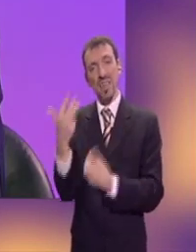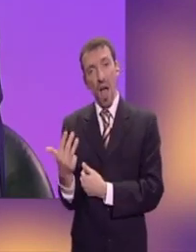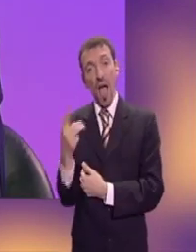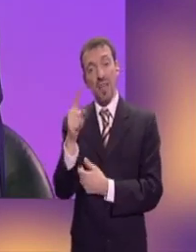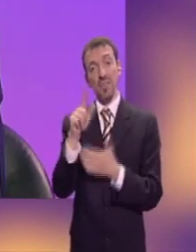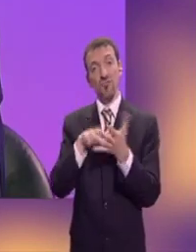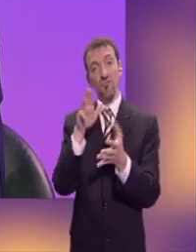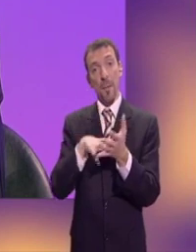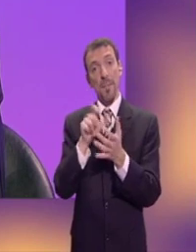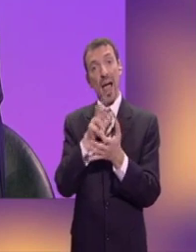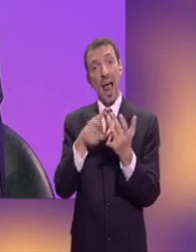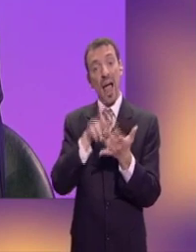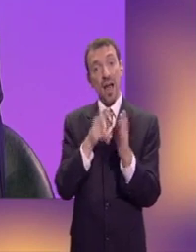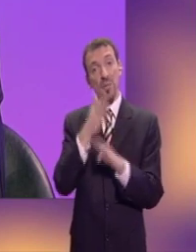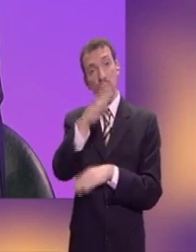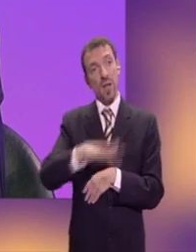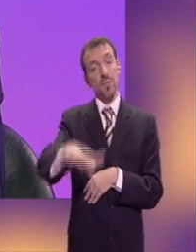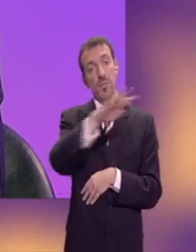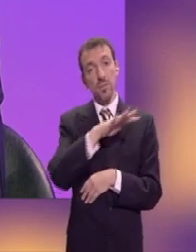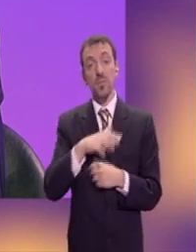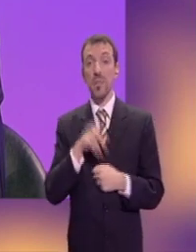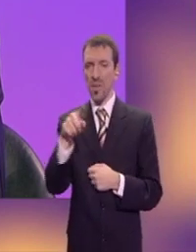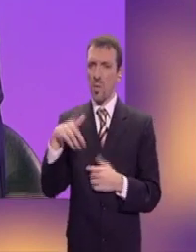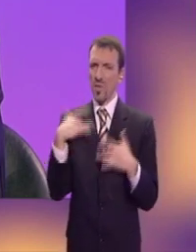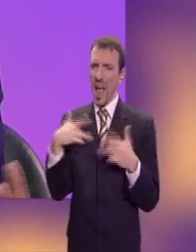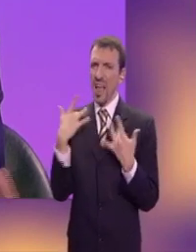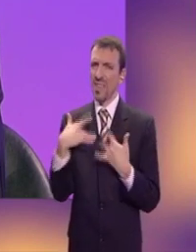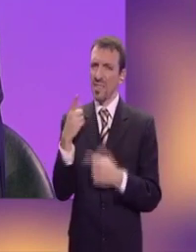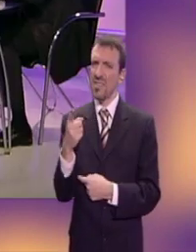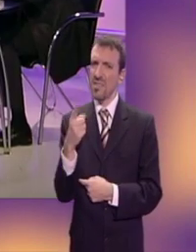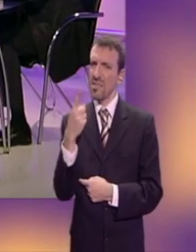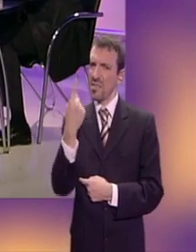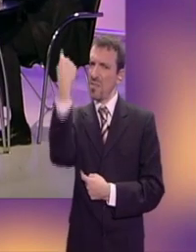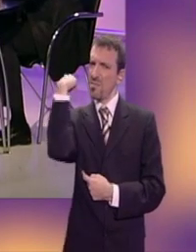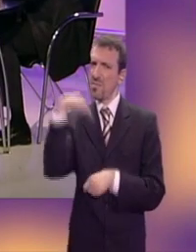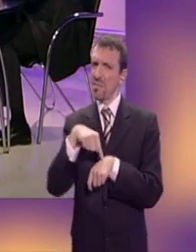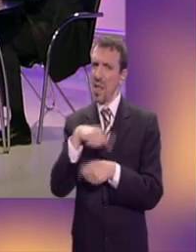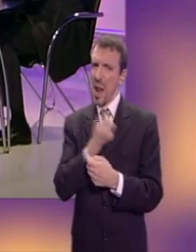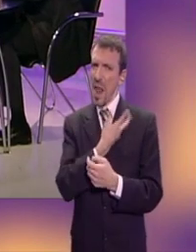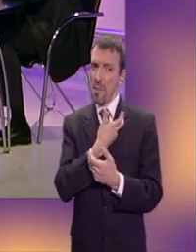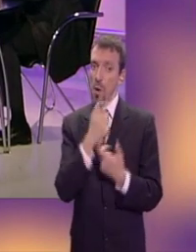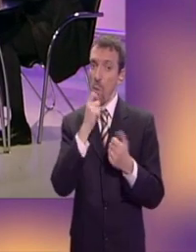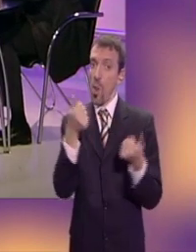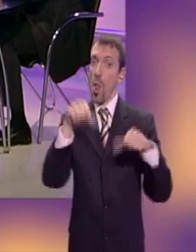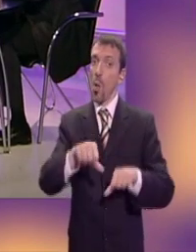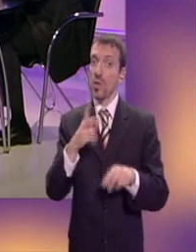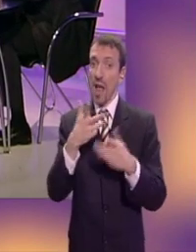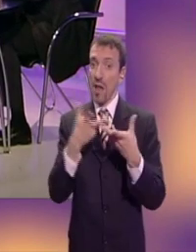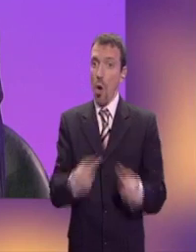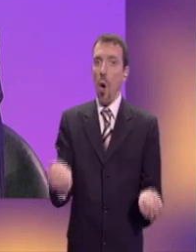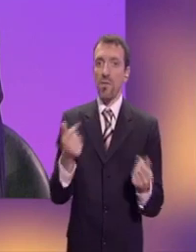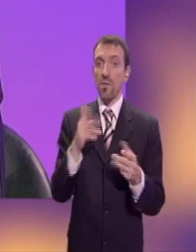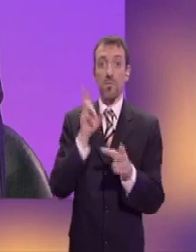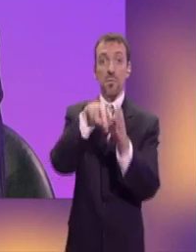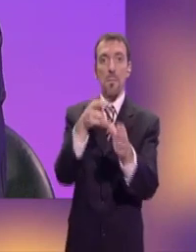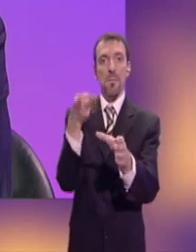country, you had a sense then that one way or another Labour would be out of power for a heck of a long time? No, I